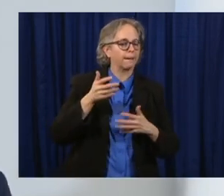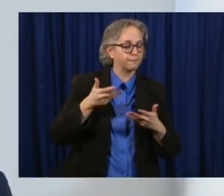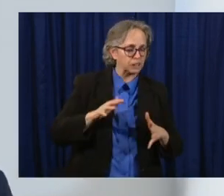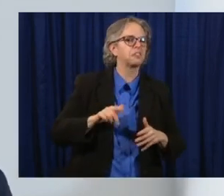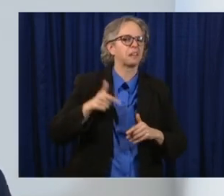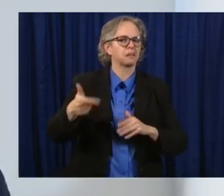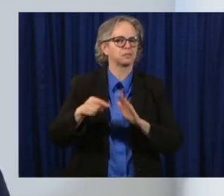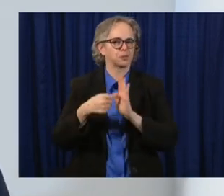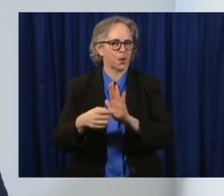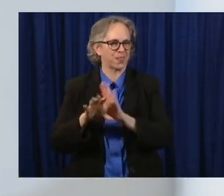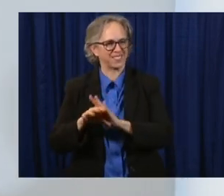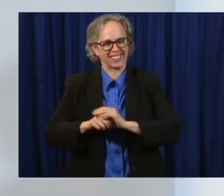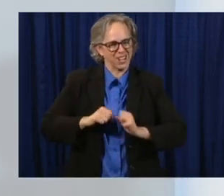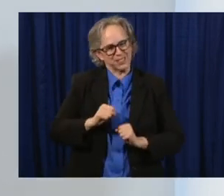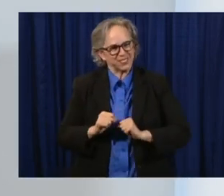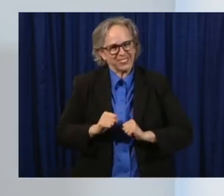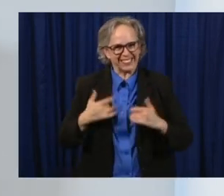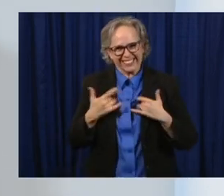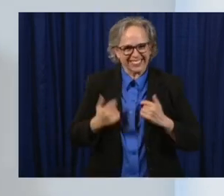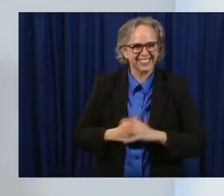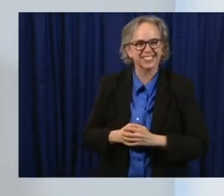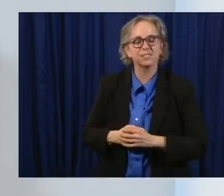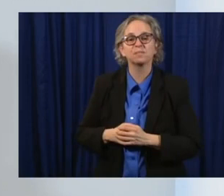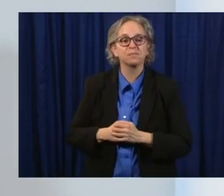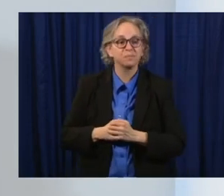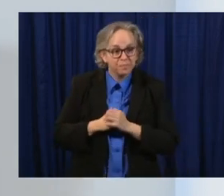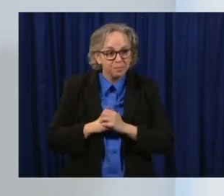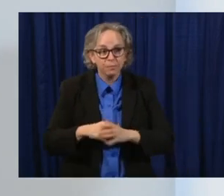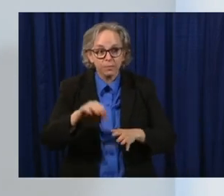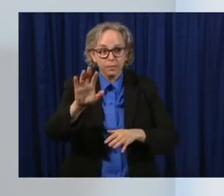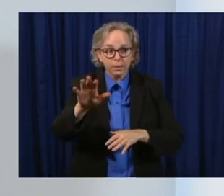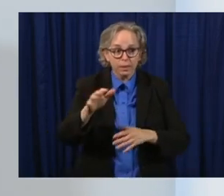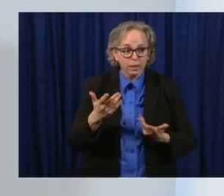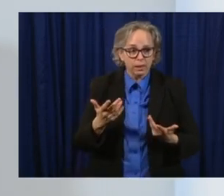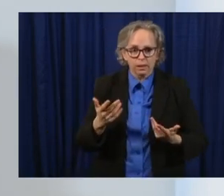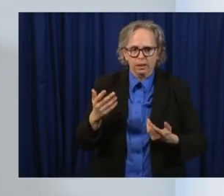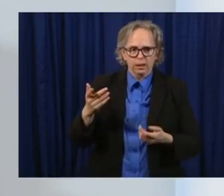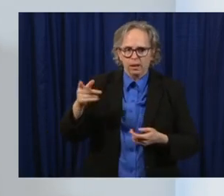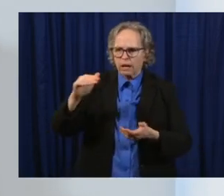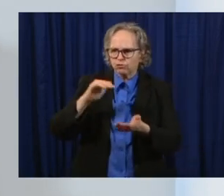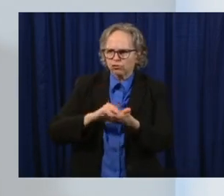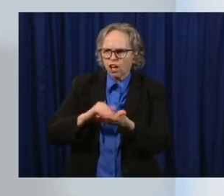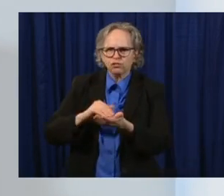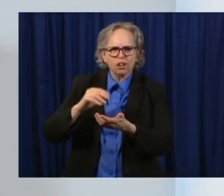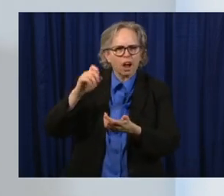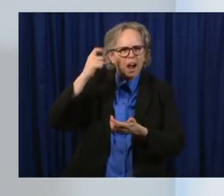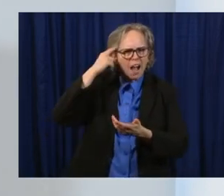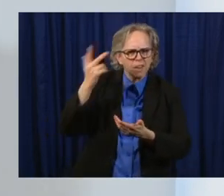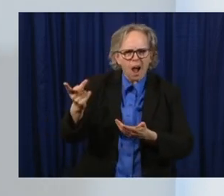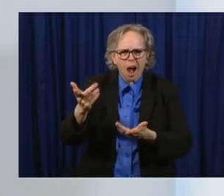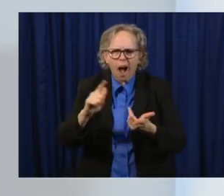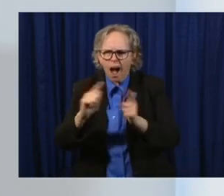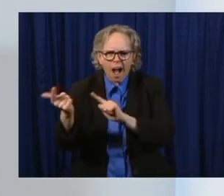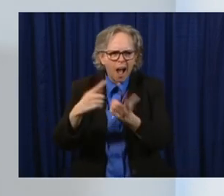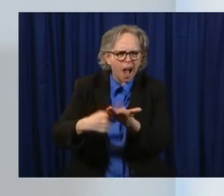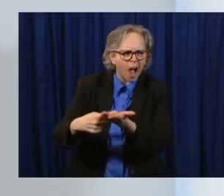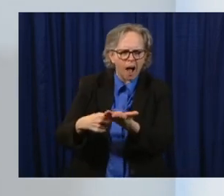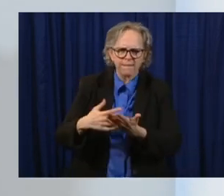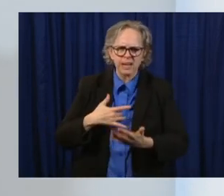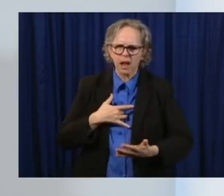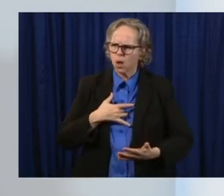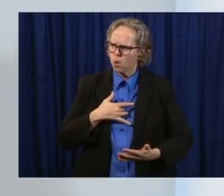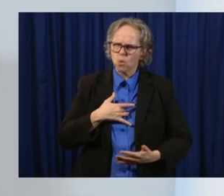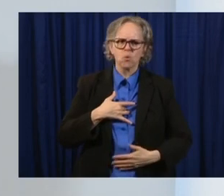listened to the governor talk and Dr. Hurst talk, I really feel like Ohio is back on the